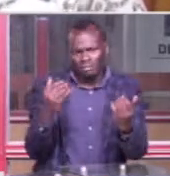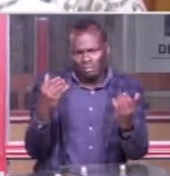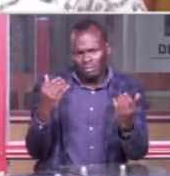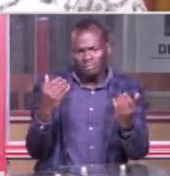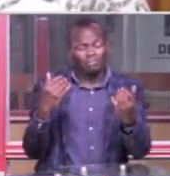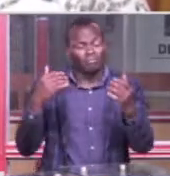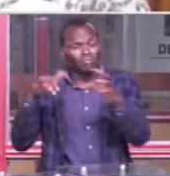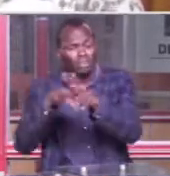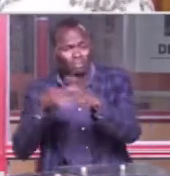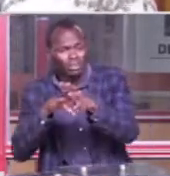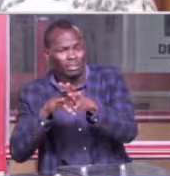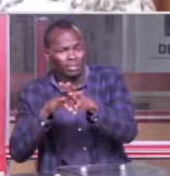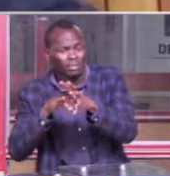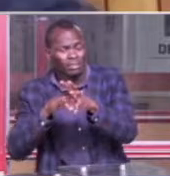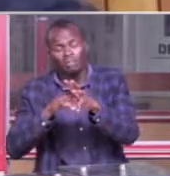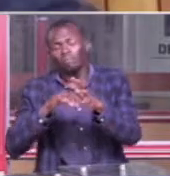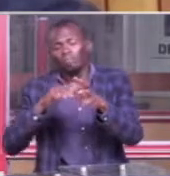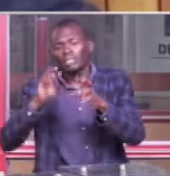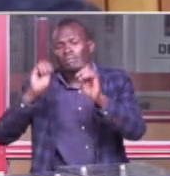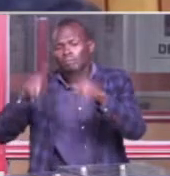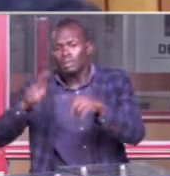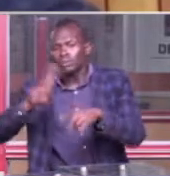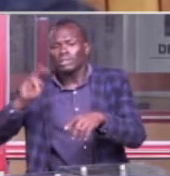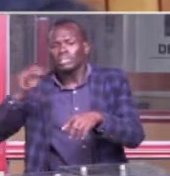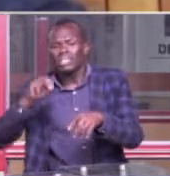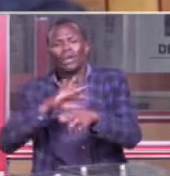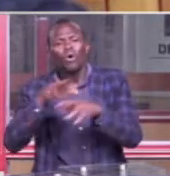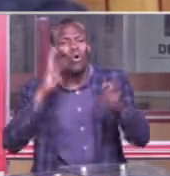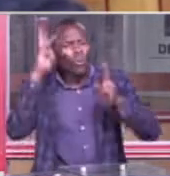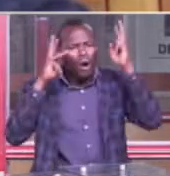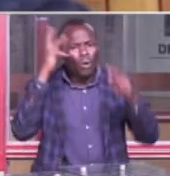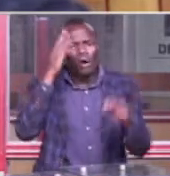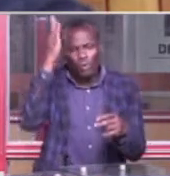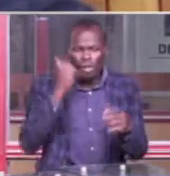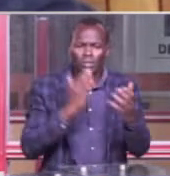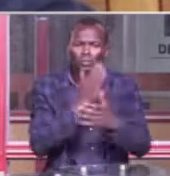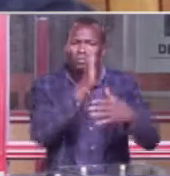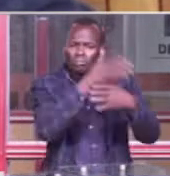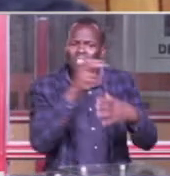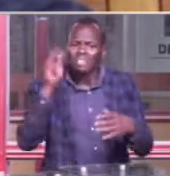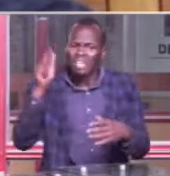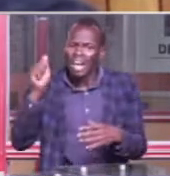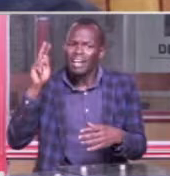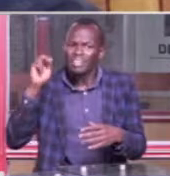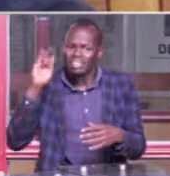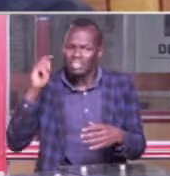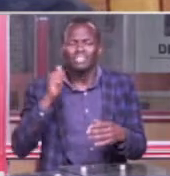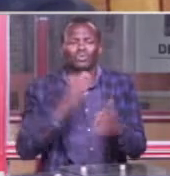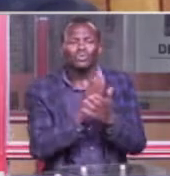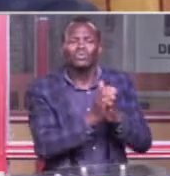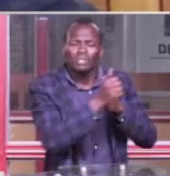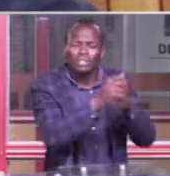young, vibrant leader. The mafia is real in this country. We have precedent. We